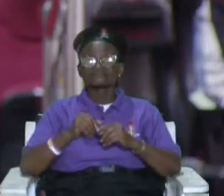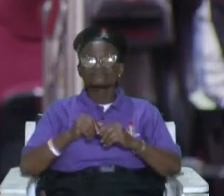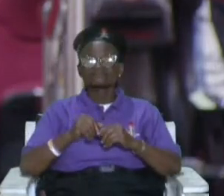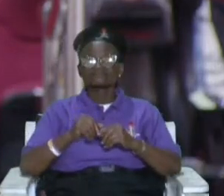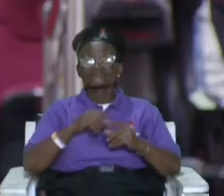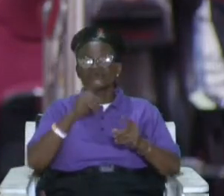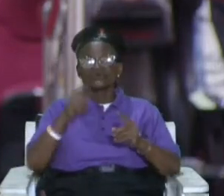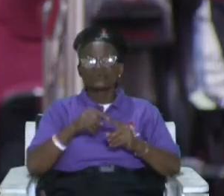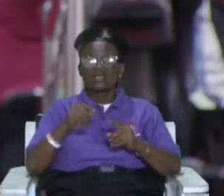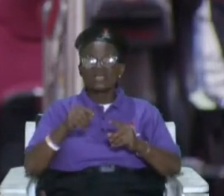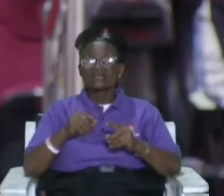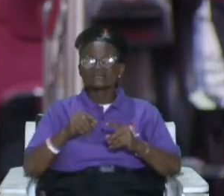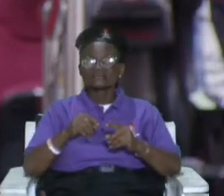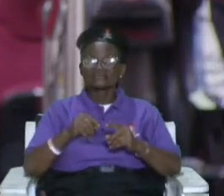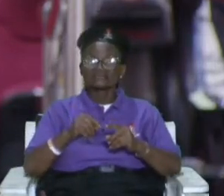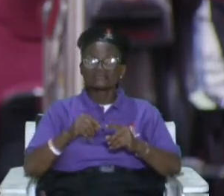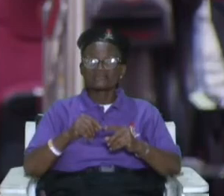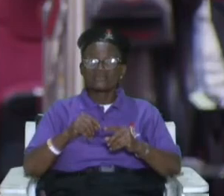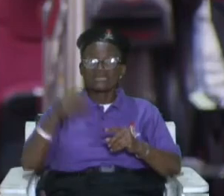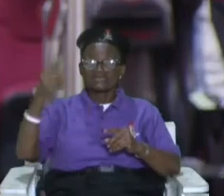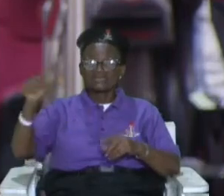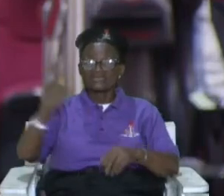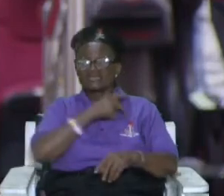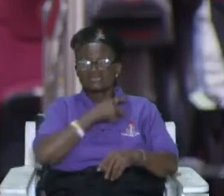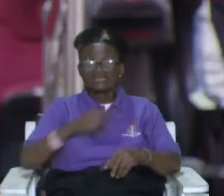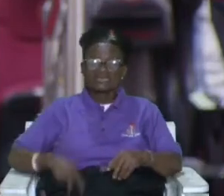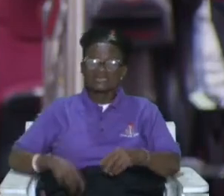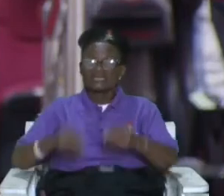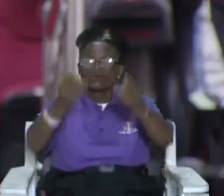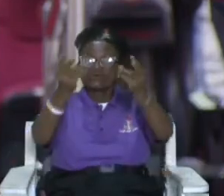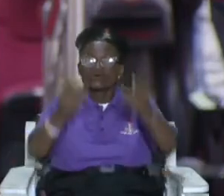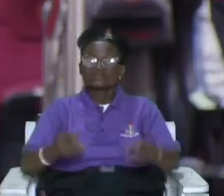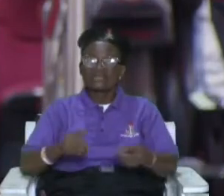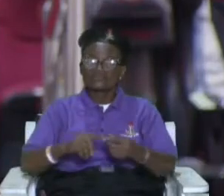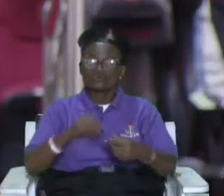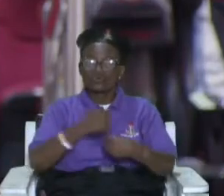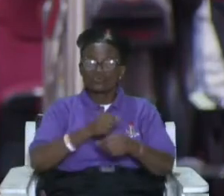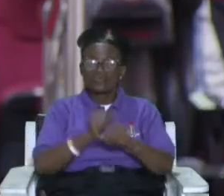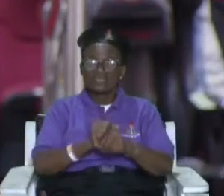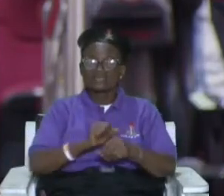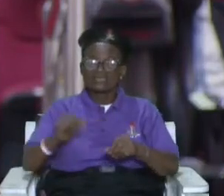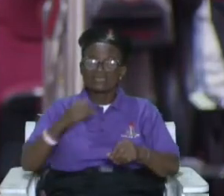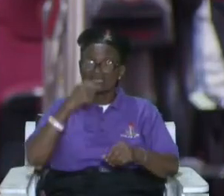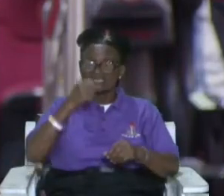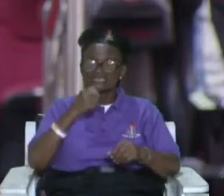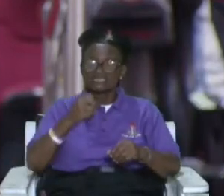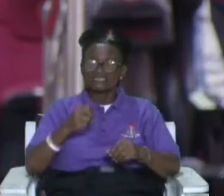when the Oba was going to make a speech, he made a request.